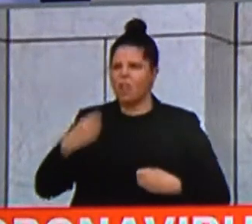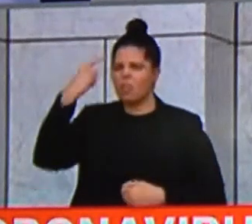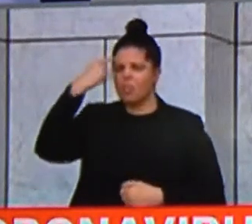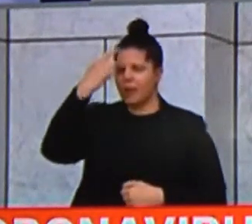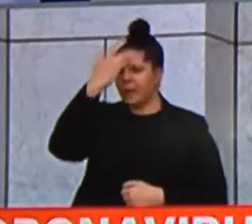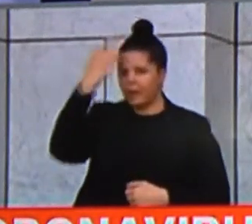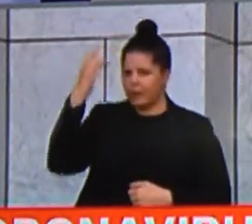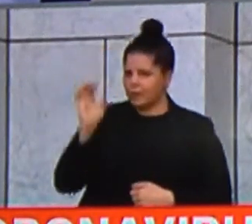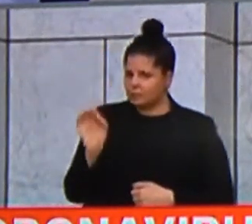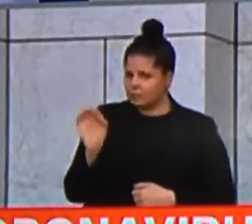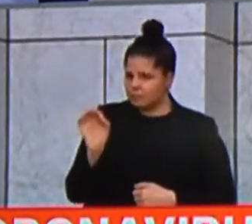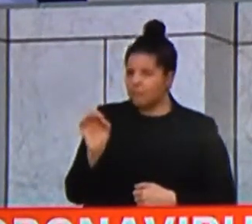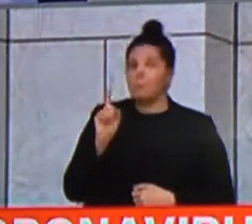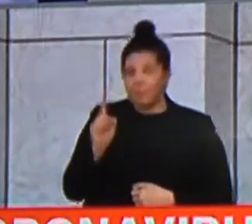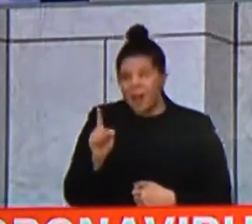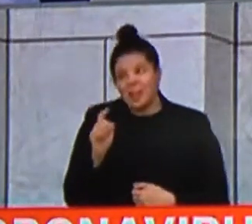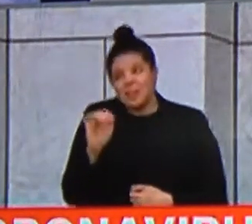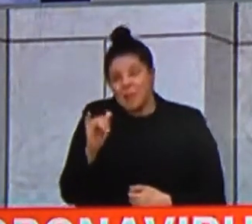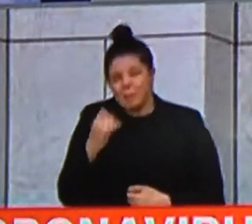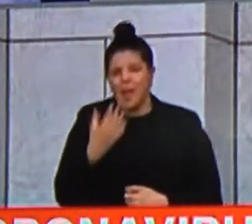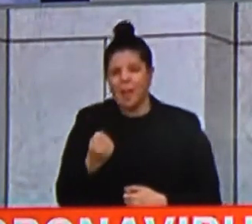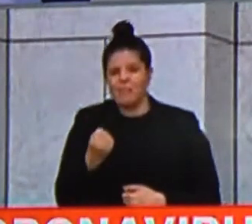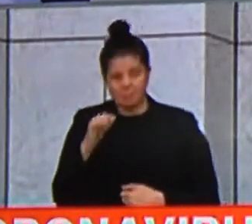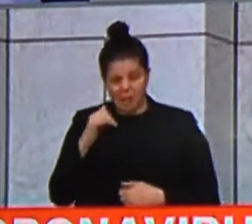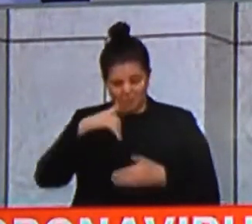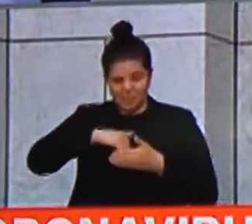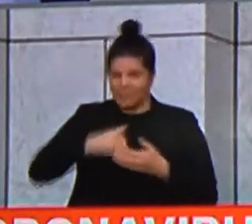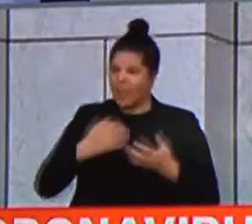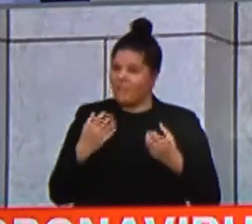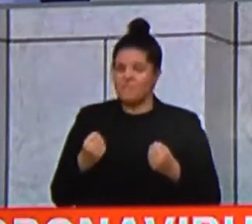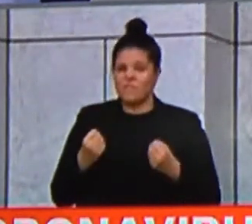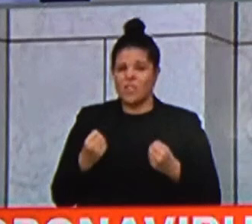only apply to SMEs or to have a broader